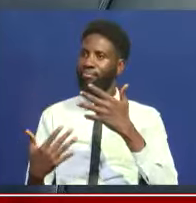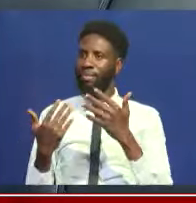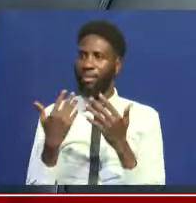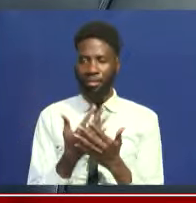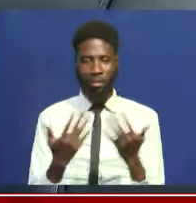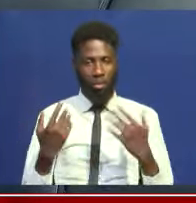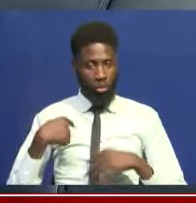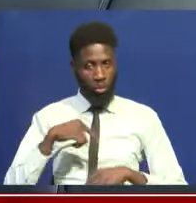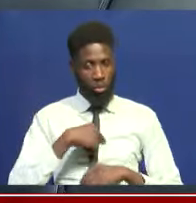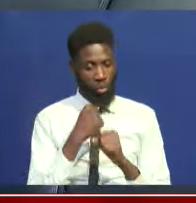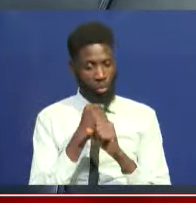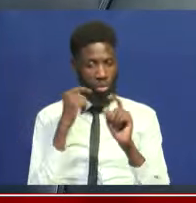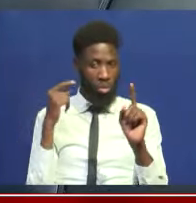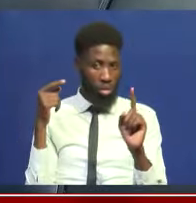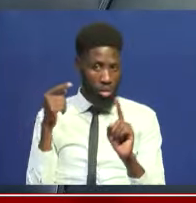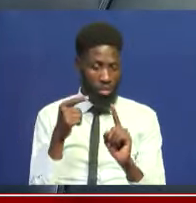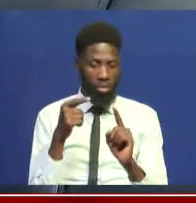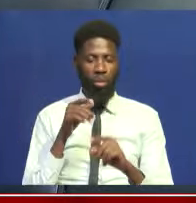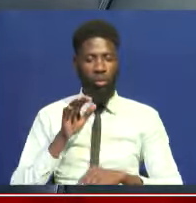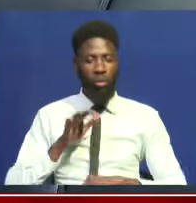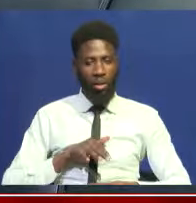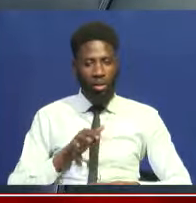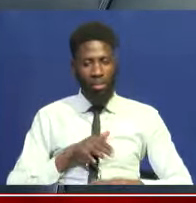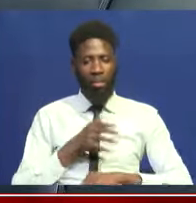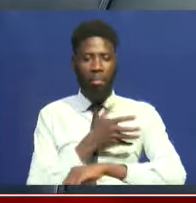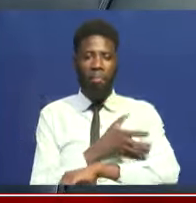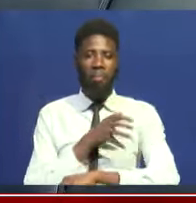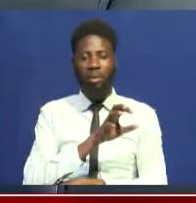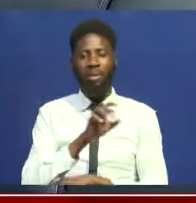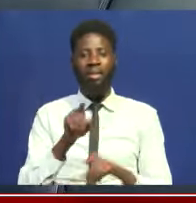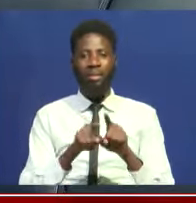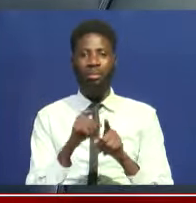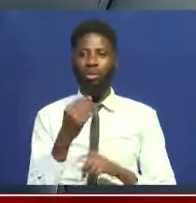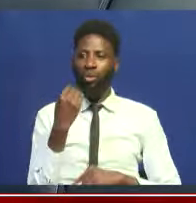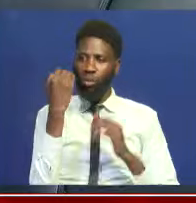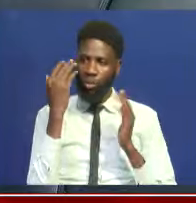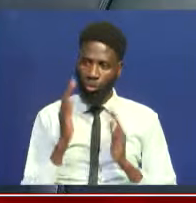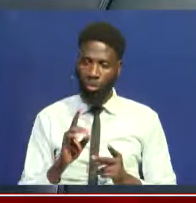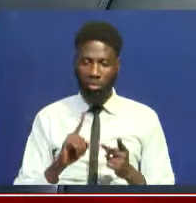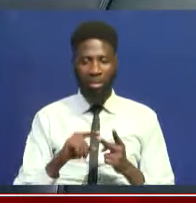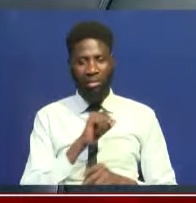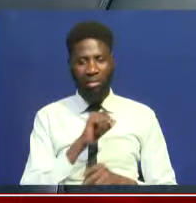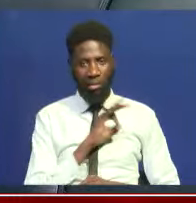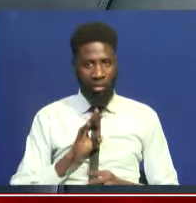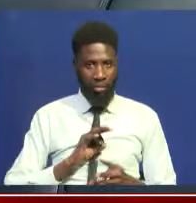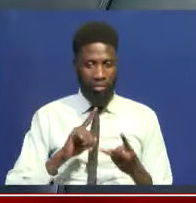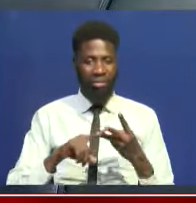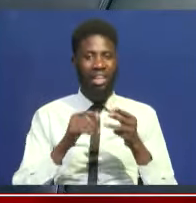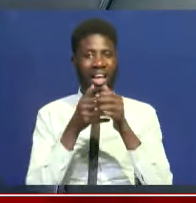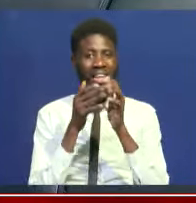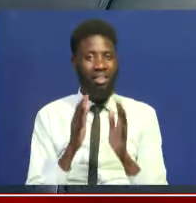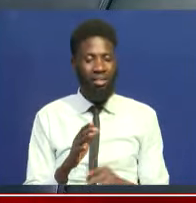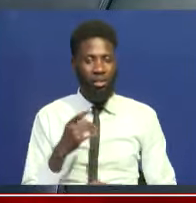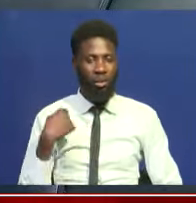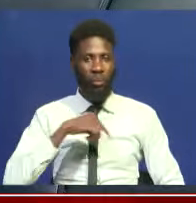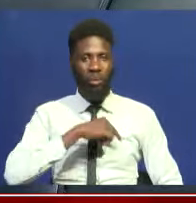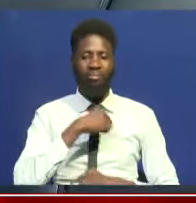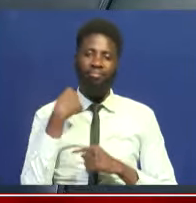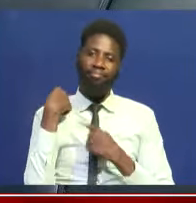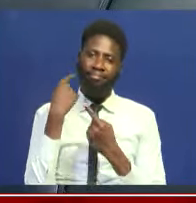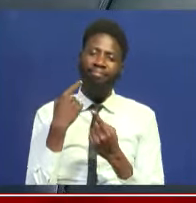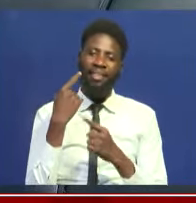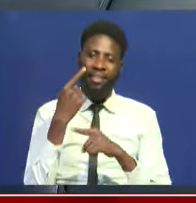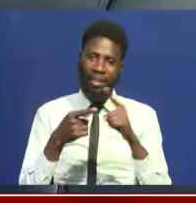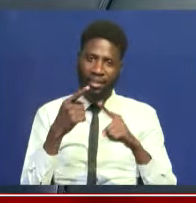at empowering women as consumers, as employees, and as leaders. We've been pushing very hard in recent years to